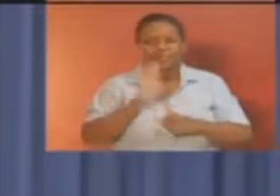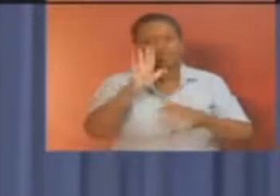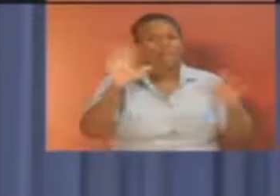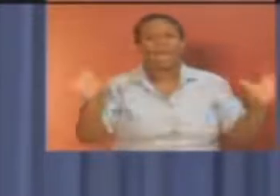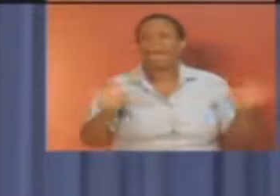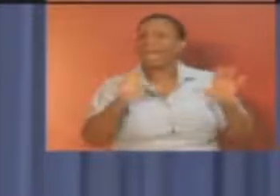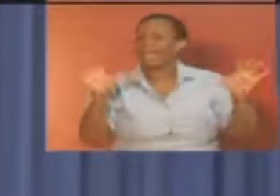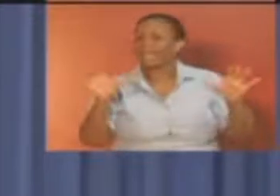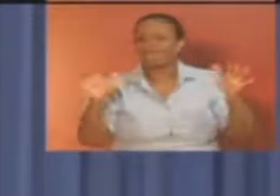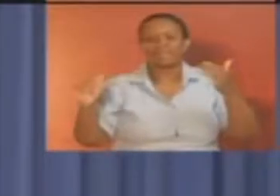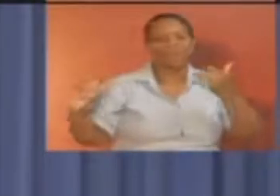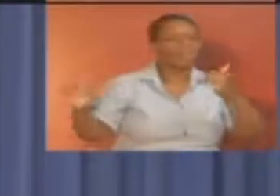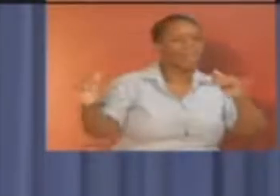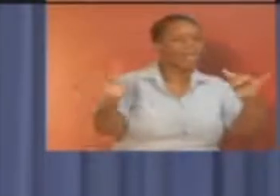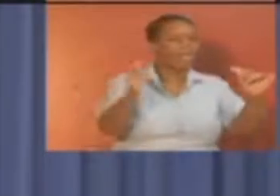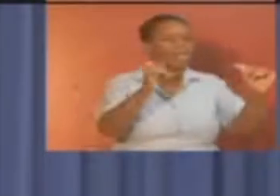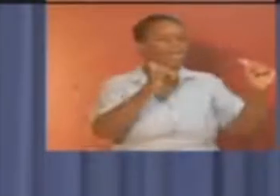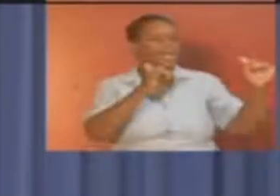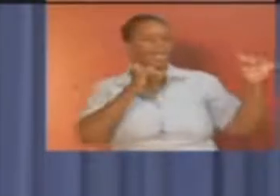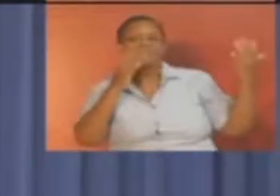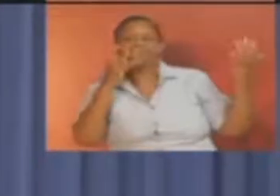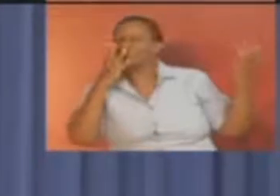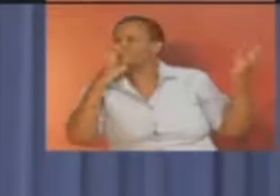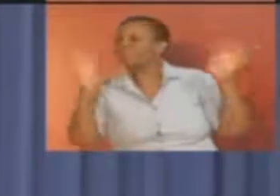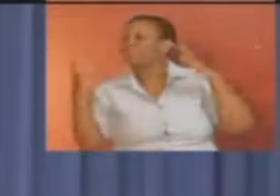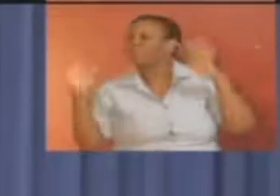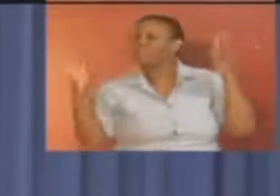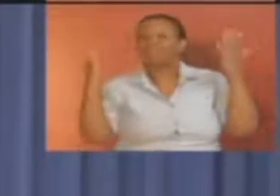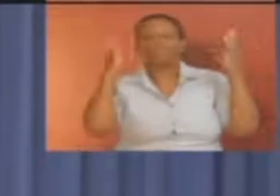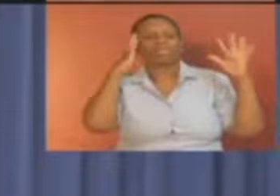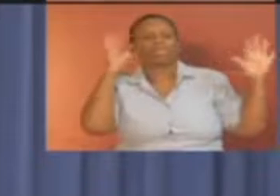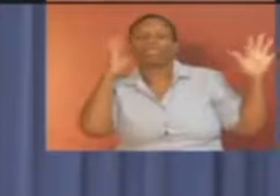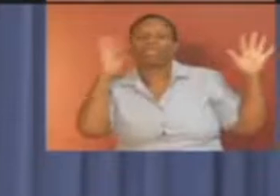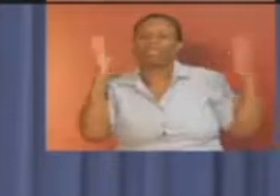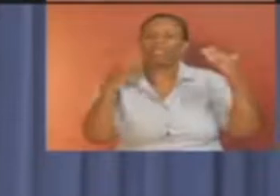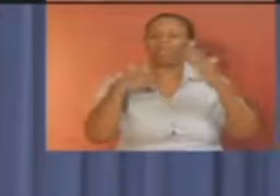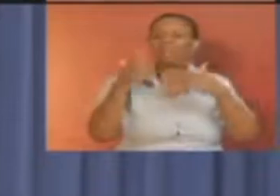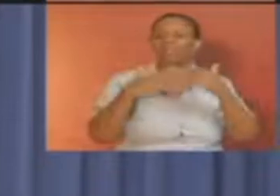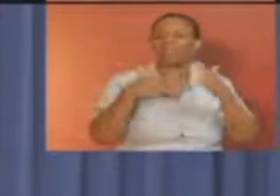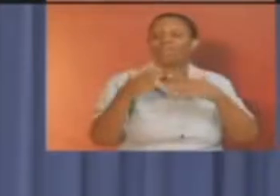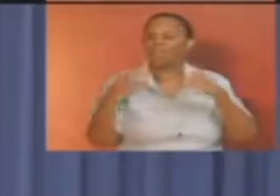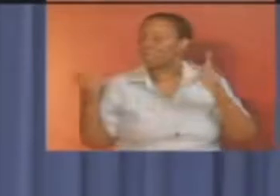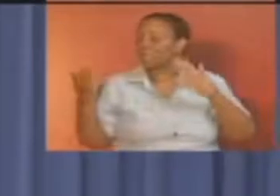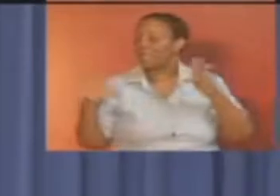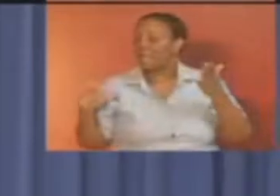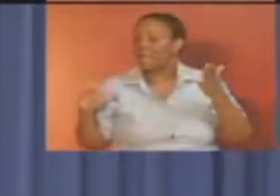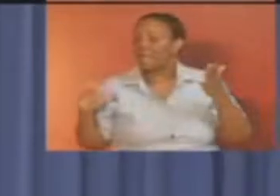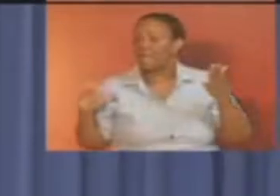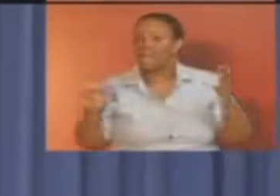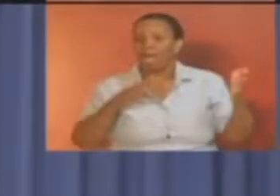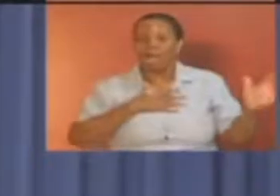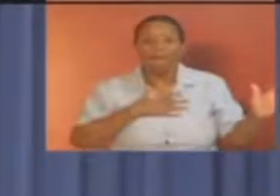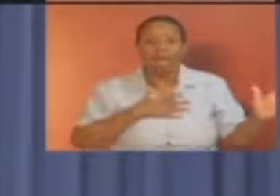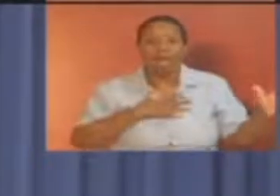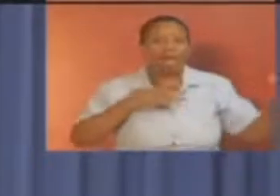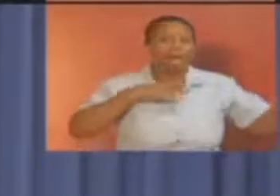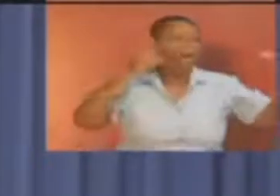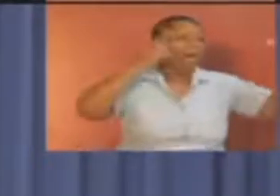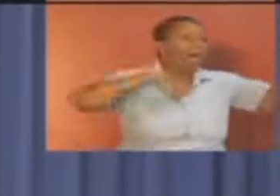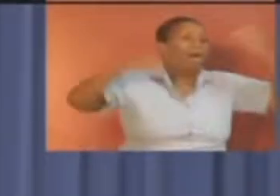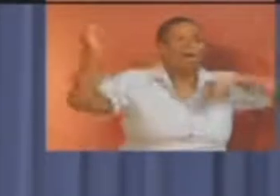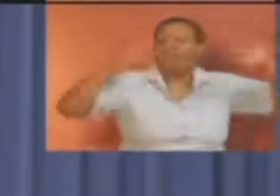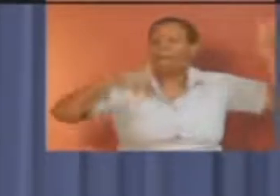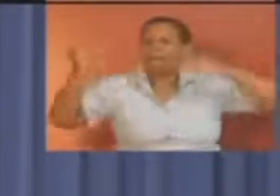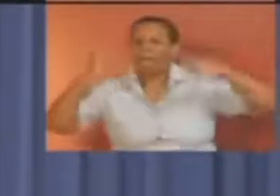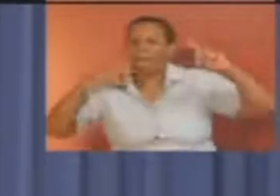that. Let us be our brother's keeper. And as fast as you cooperate, as deep as